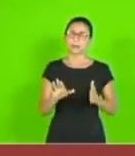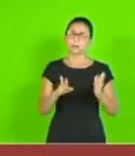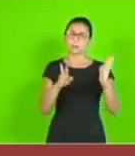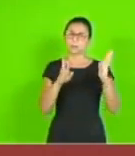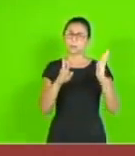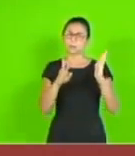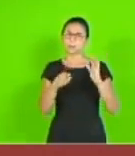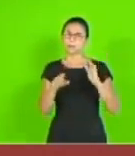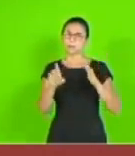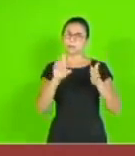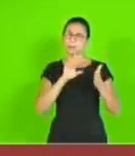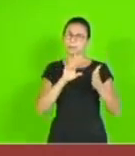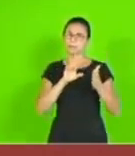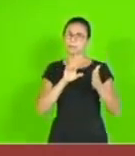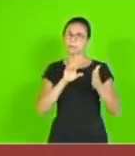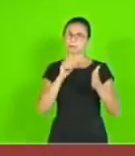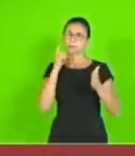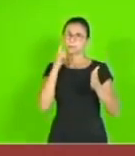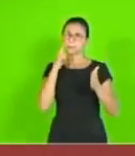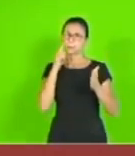parts.